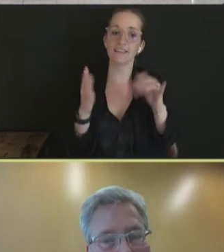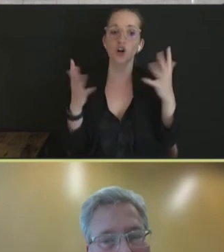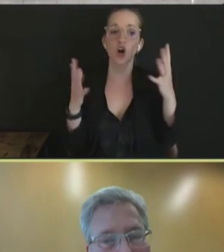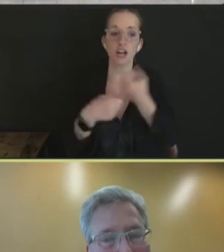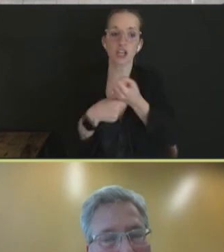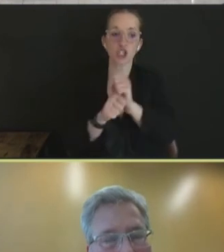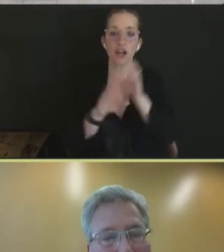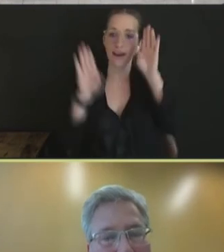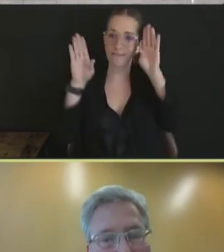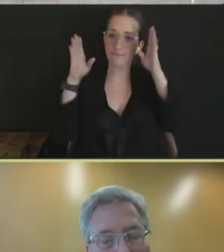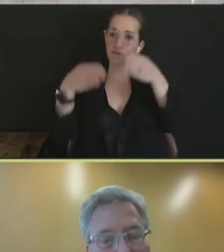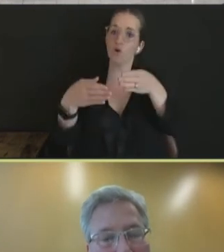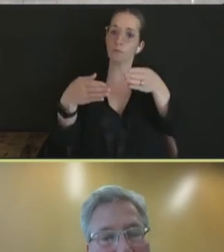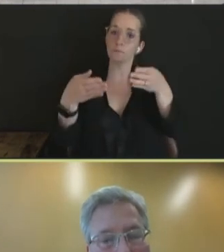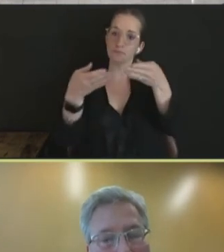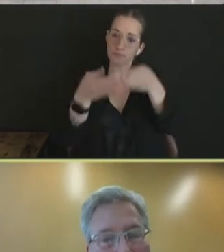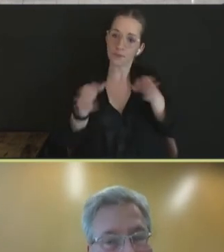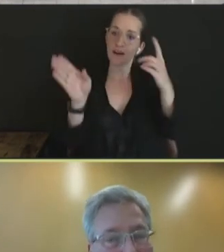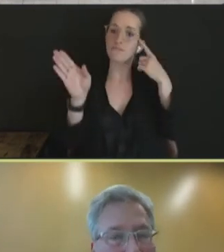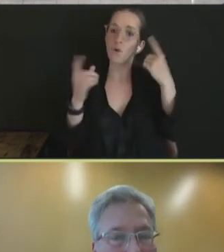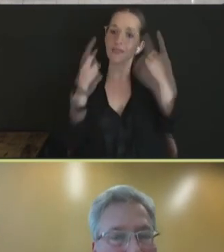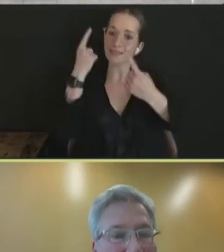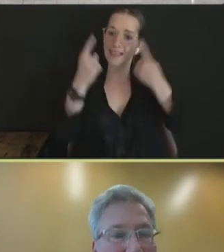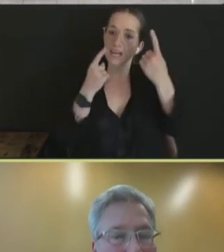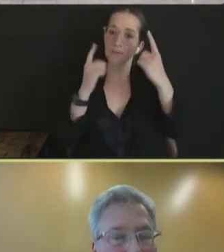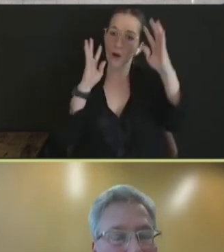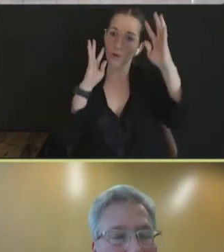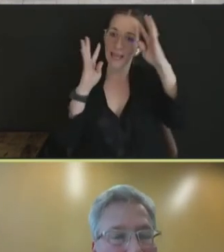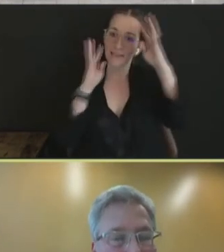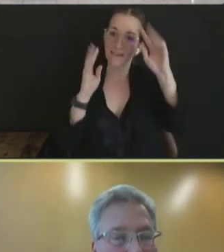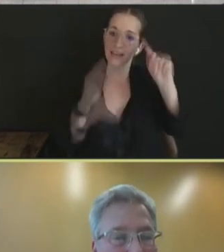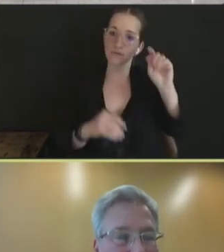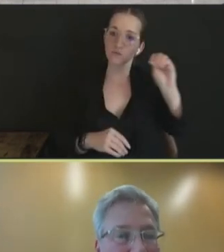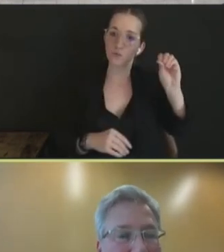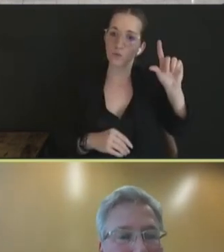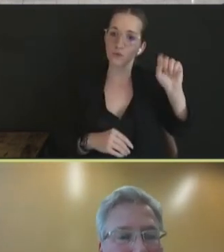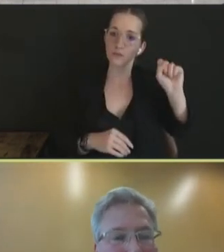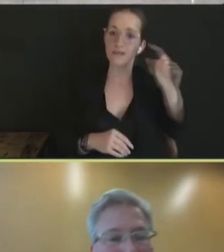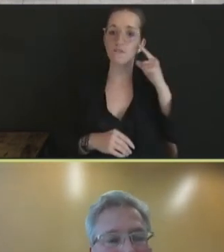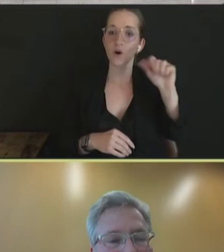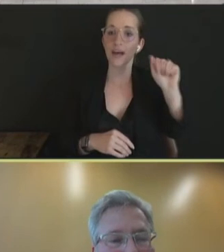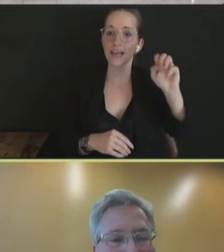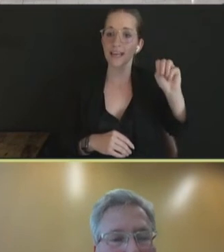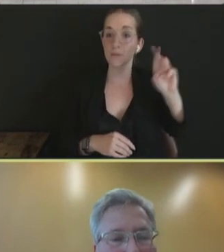for thinking about innovative tools for AMR products.